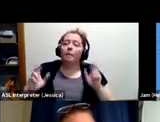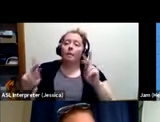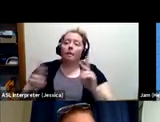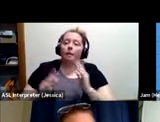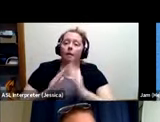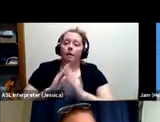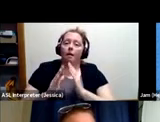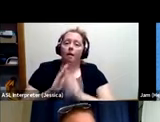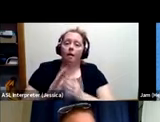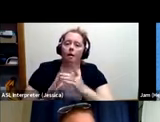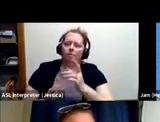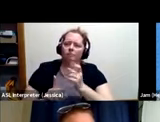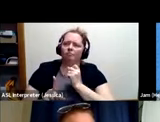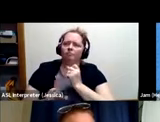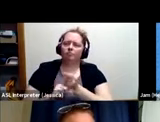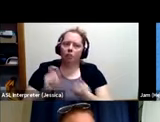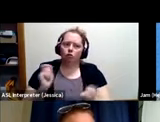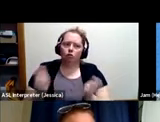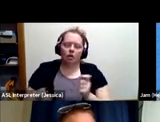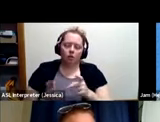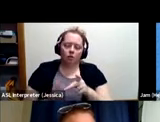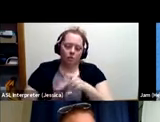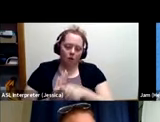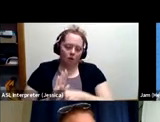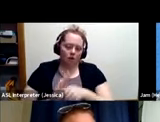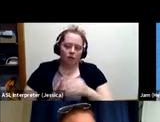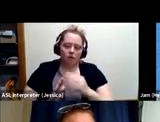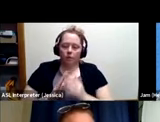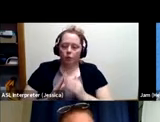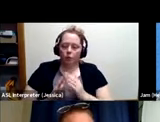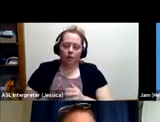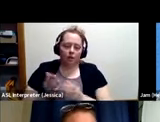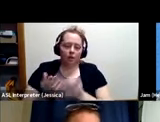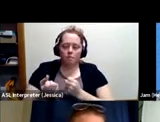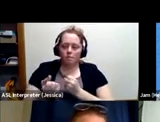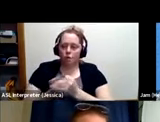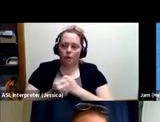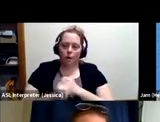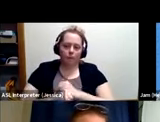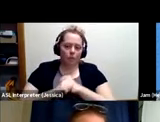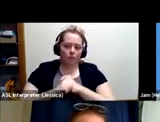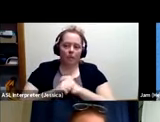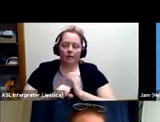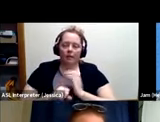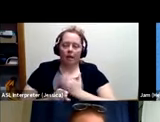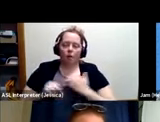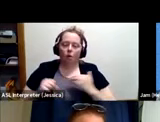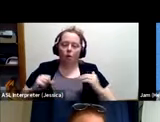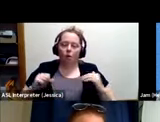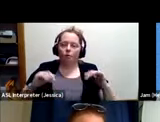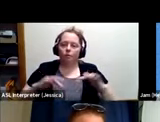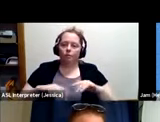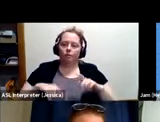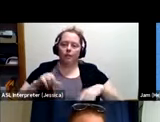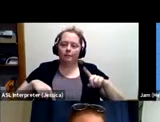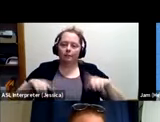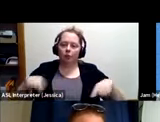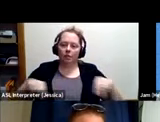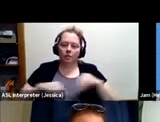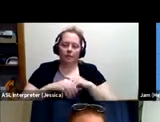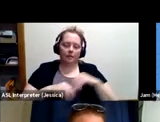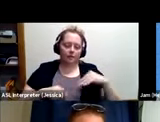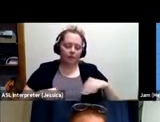the way that you live your life to promote and protect the diversity that's here in our community in Pittsburgh. You know, whether you're an employer,